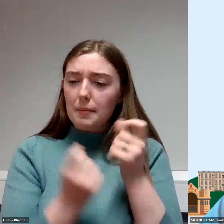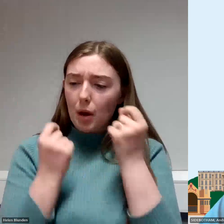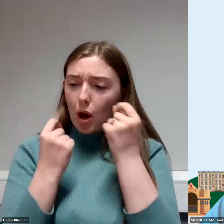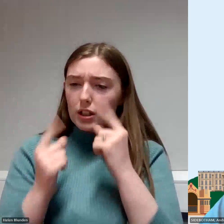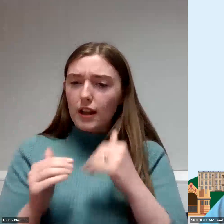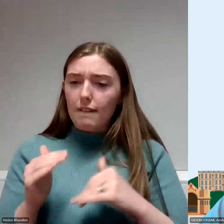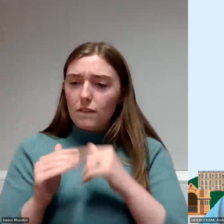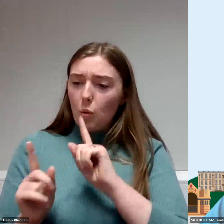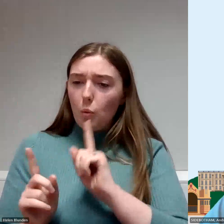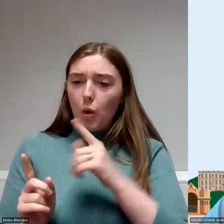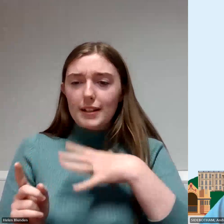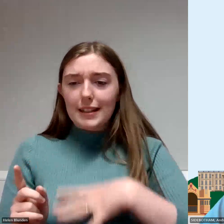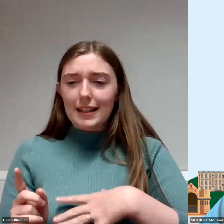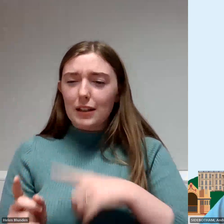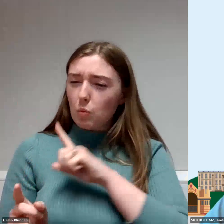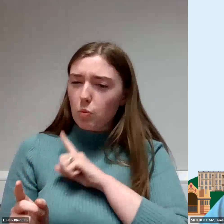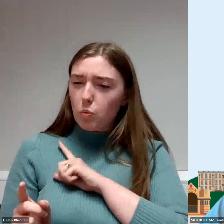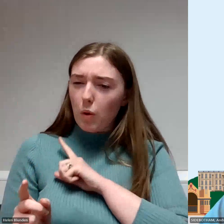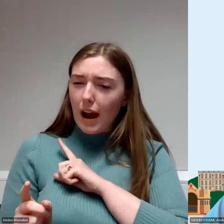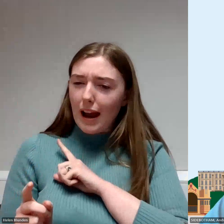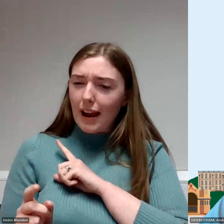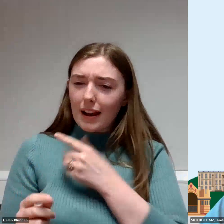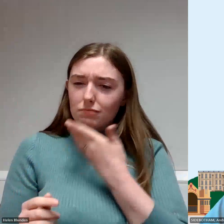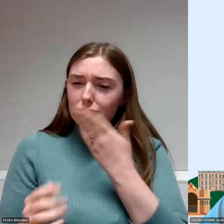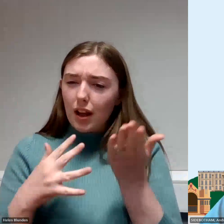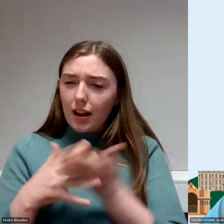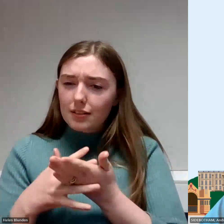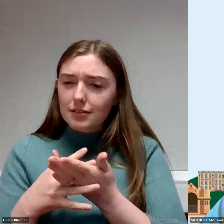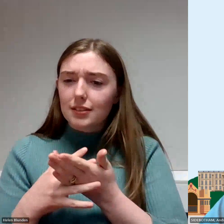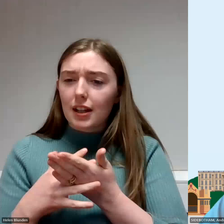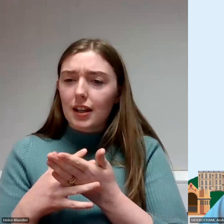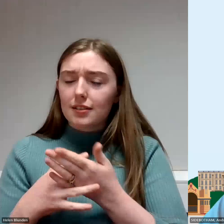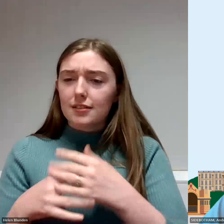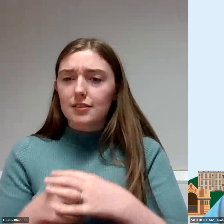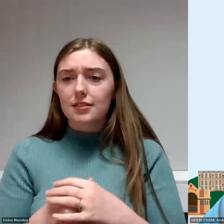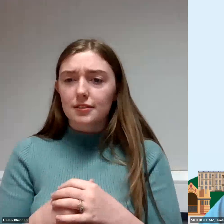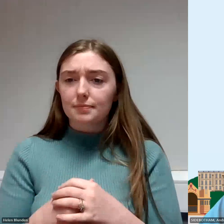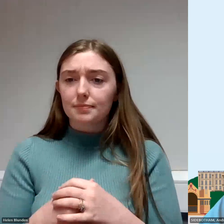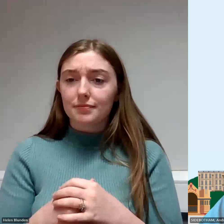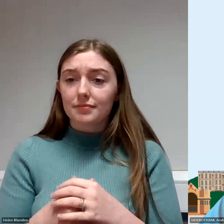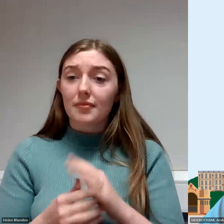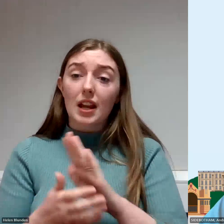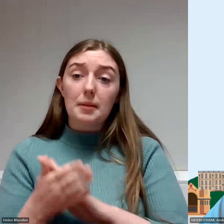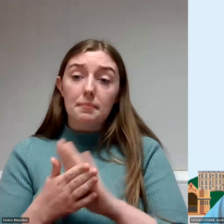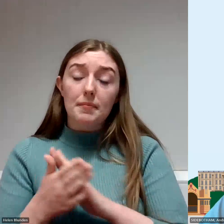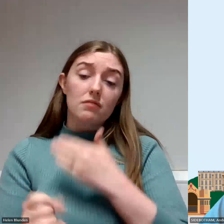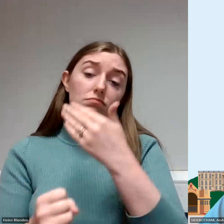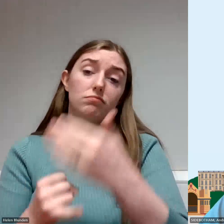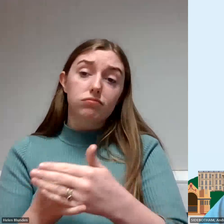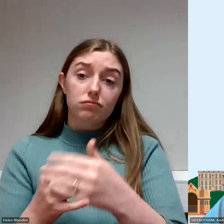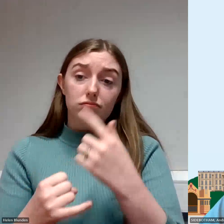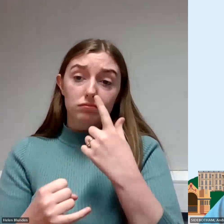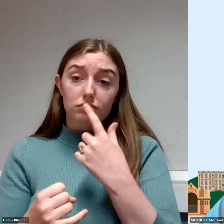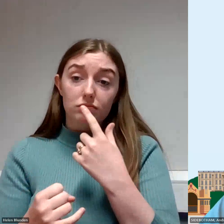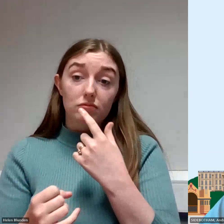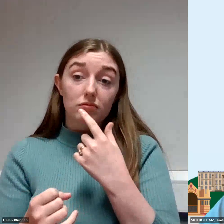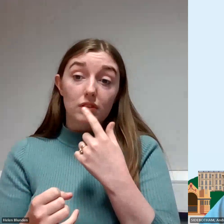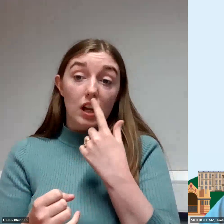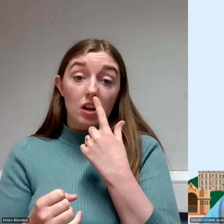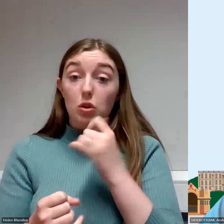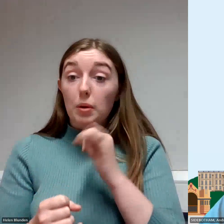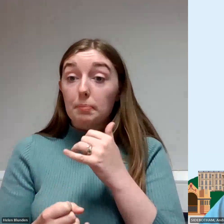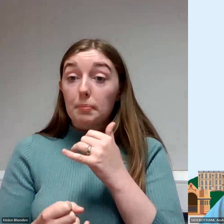the NHS. If we can educate that cohort of people digitally and give them devices as well, so that might be worth something